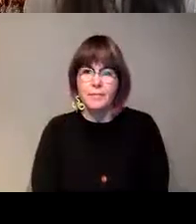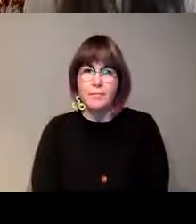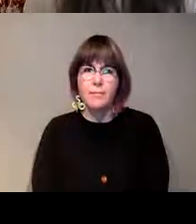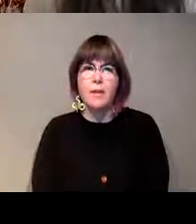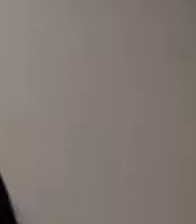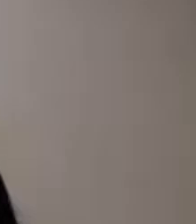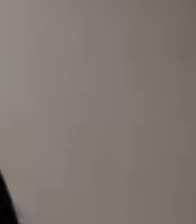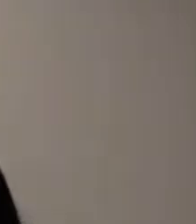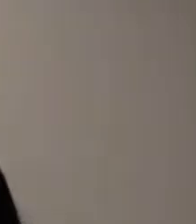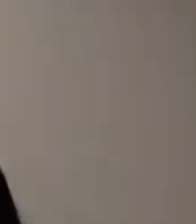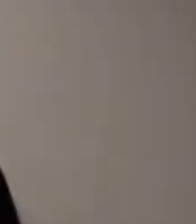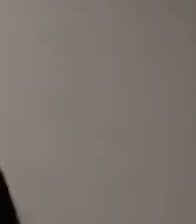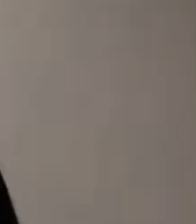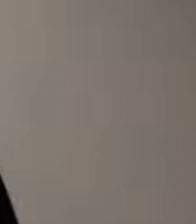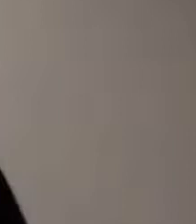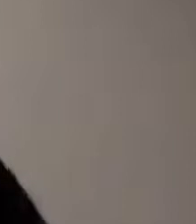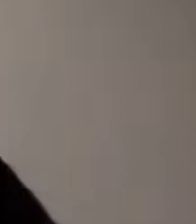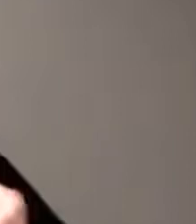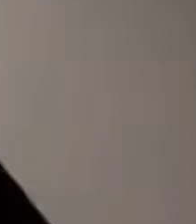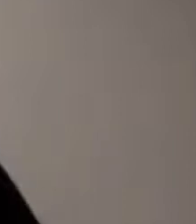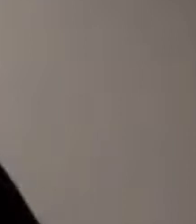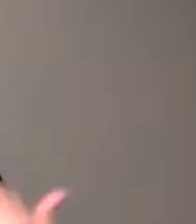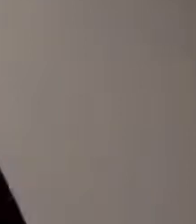Okay, so I will screen share now.